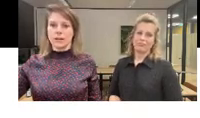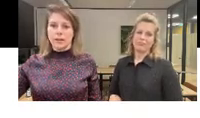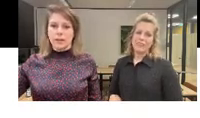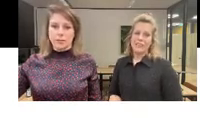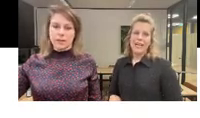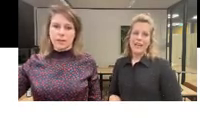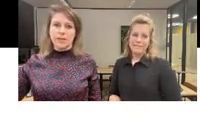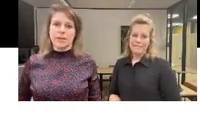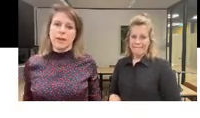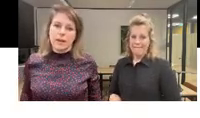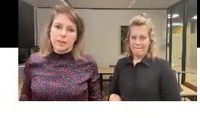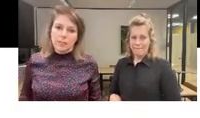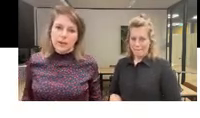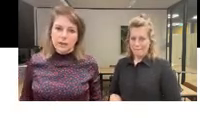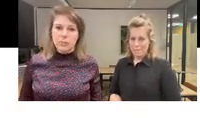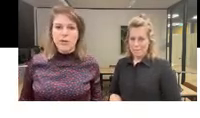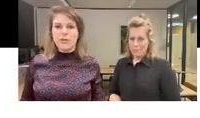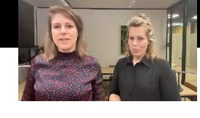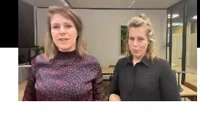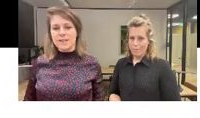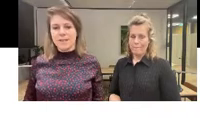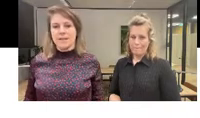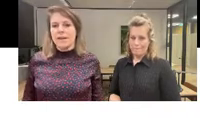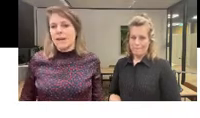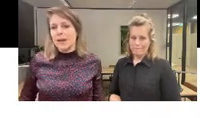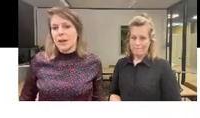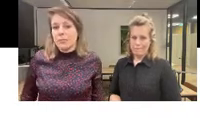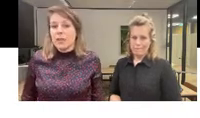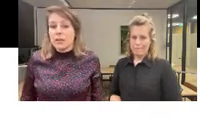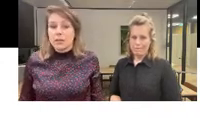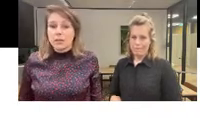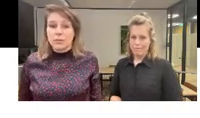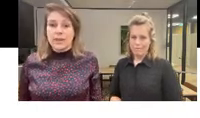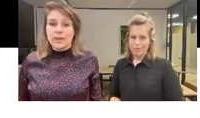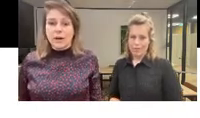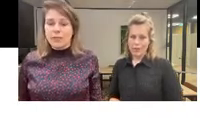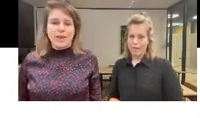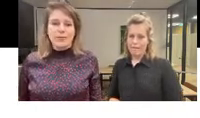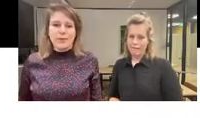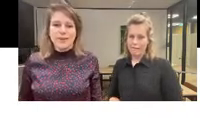lot, because at post-test,